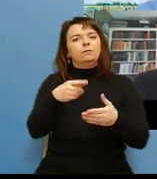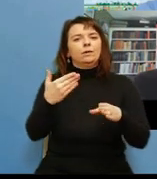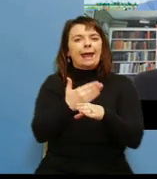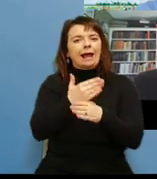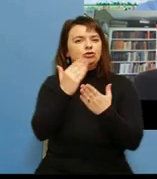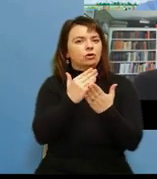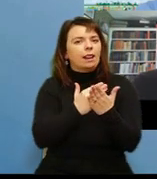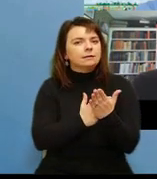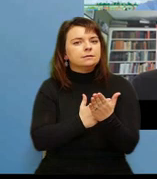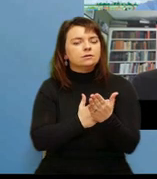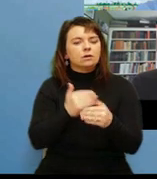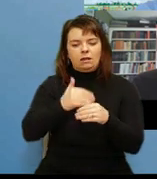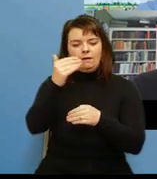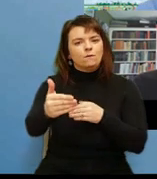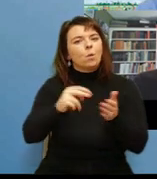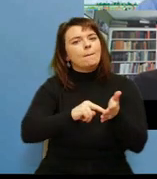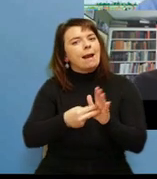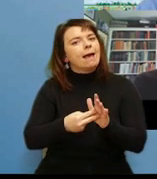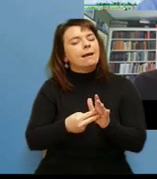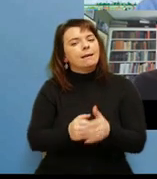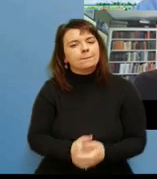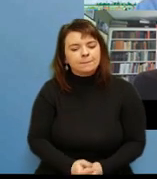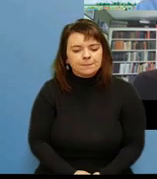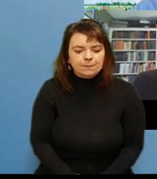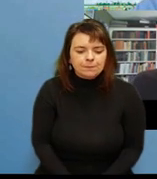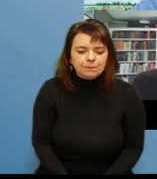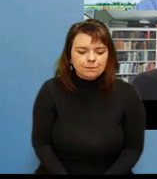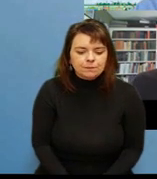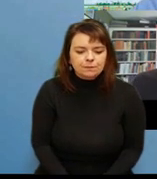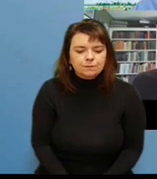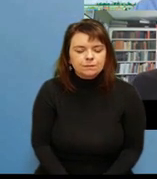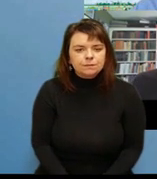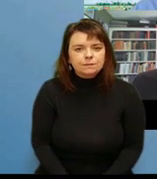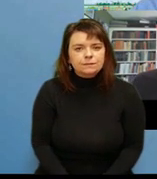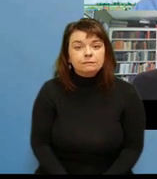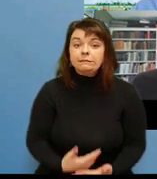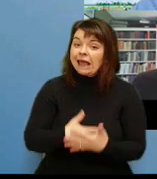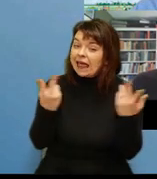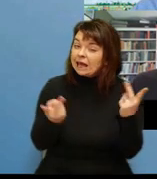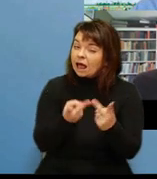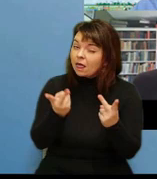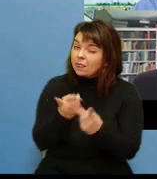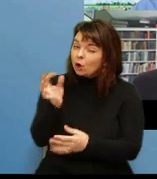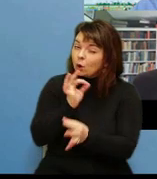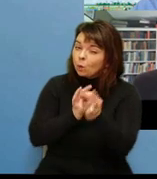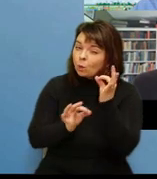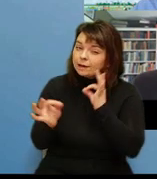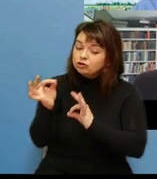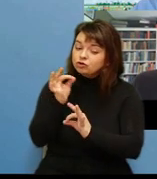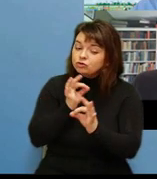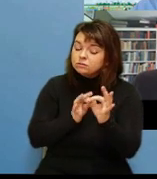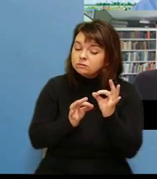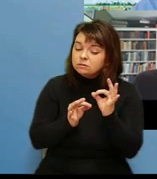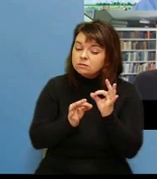action list, or in the forward planner for that reason. Any other